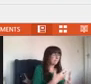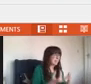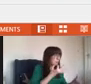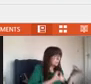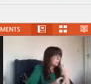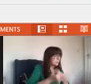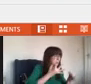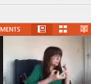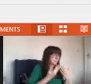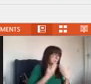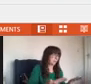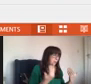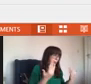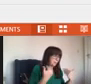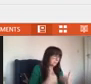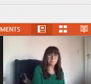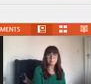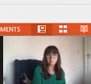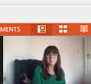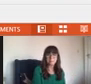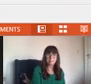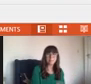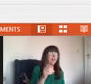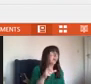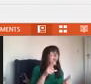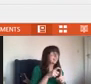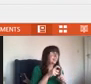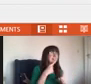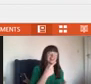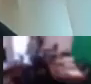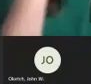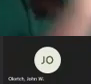please let me know. Thank you, Tunde.